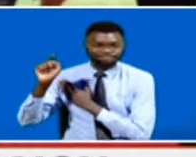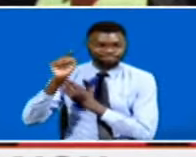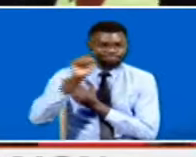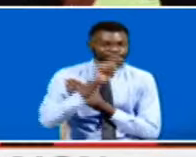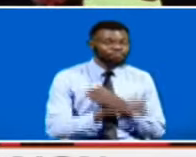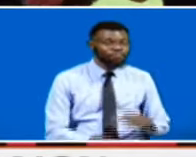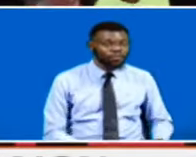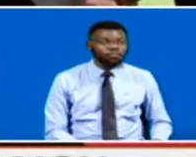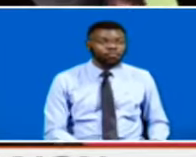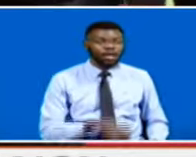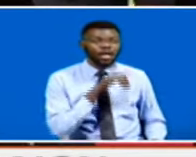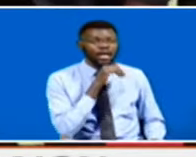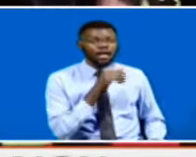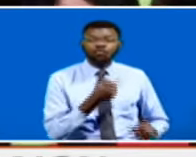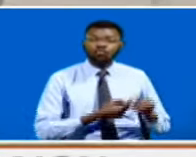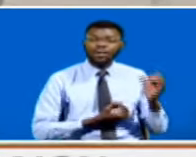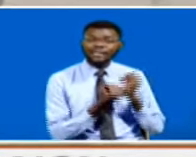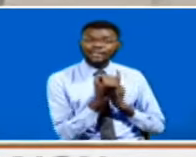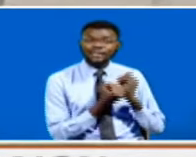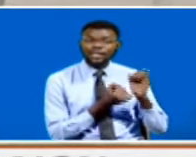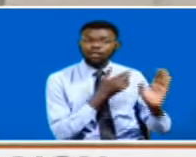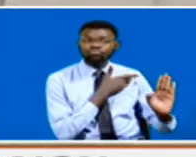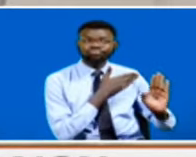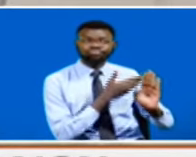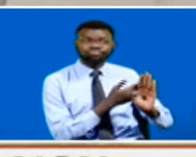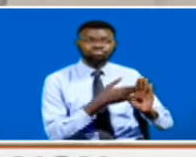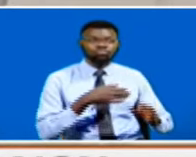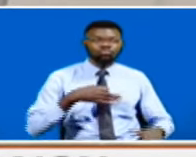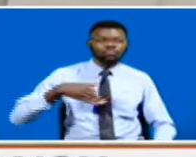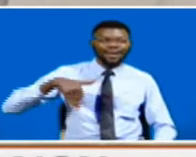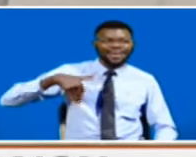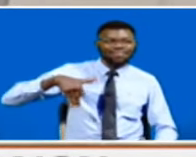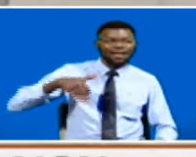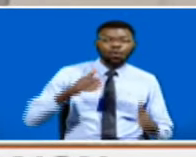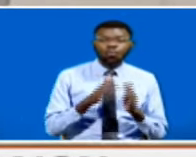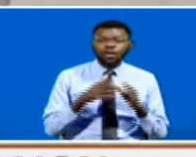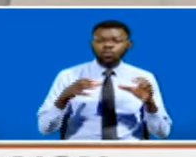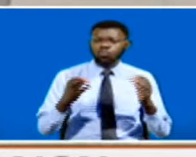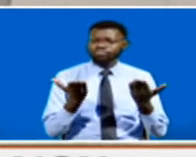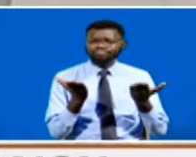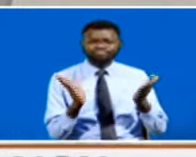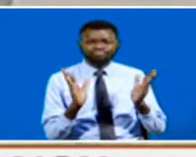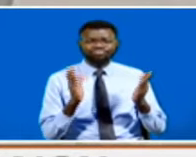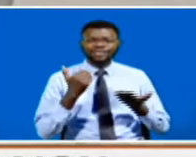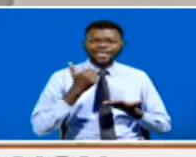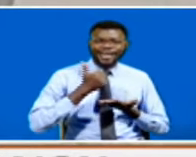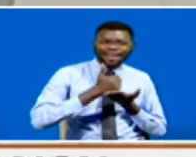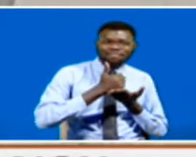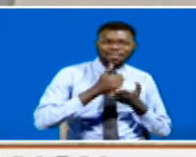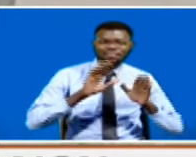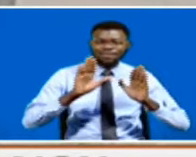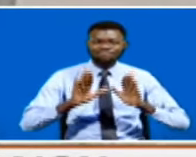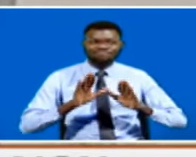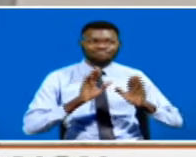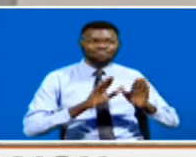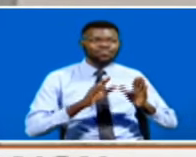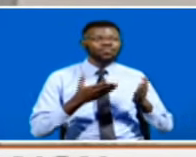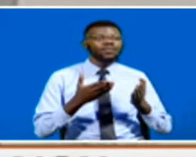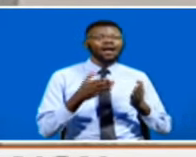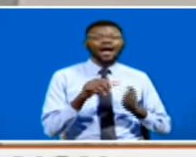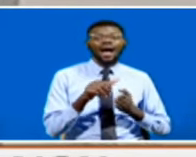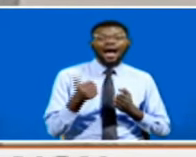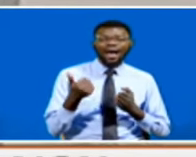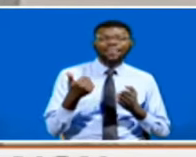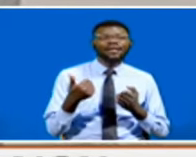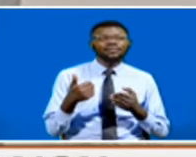Odinga has camped in Namibia since Saturday, accompanied by a team of lobbyists and campaigners. The team consists of those fronted by President William